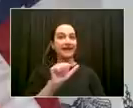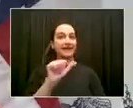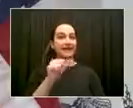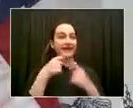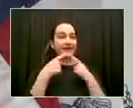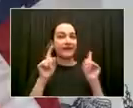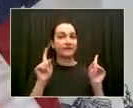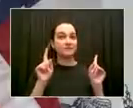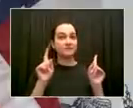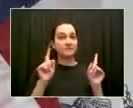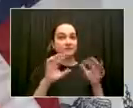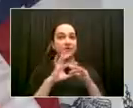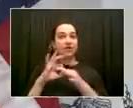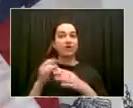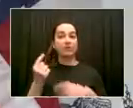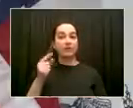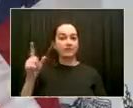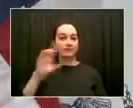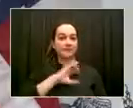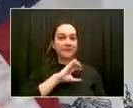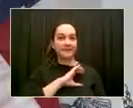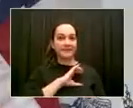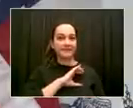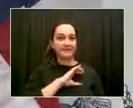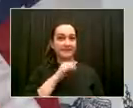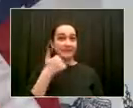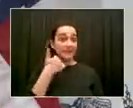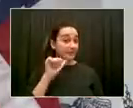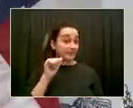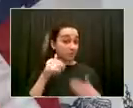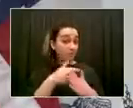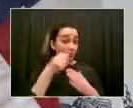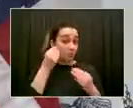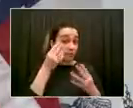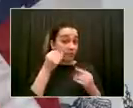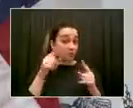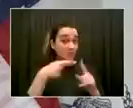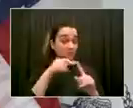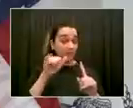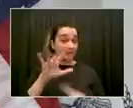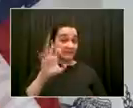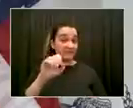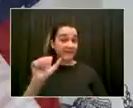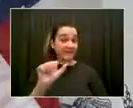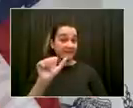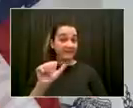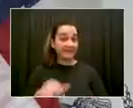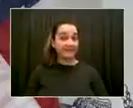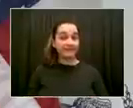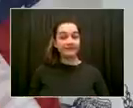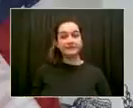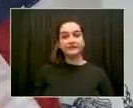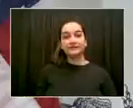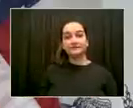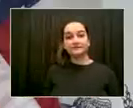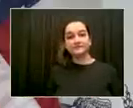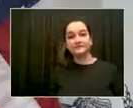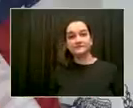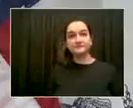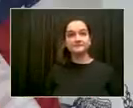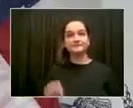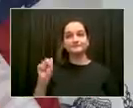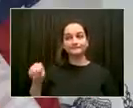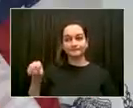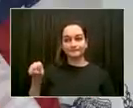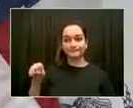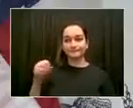your timing is impeccable, Dana. The court made a judgment, and then our corporation counsel